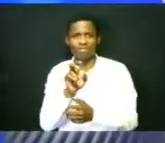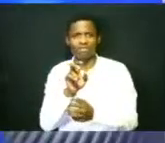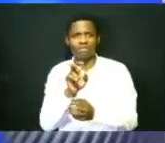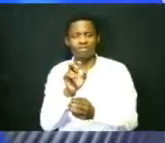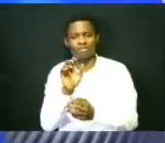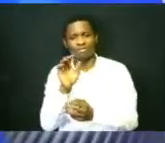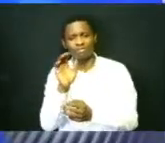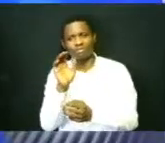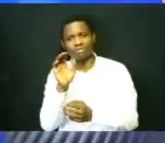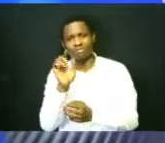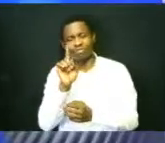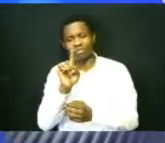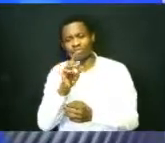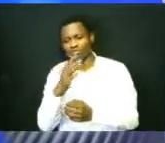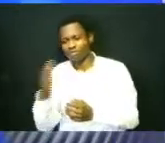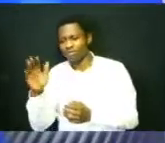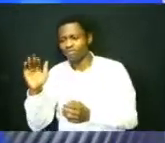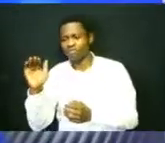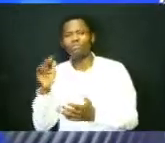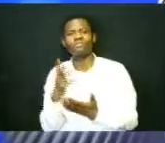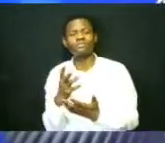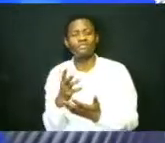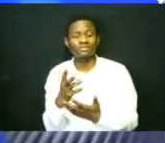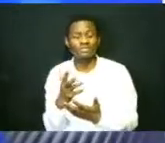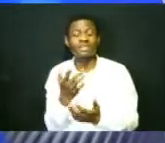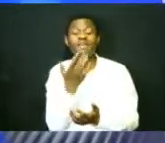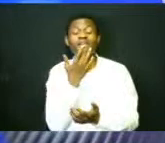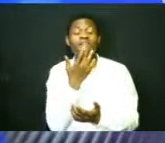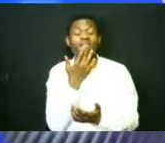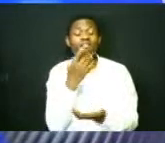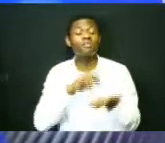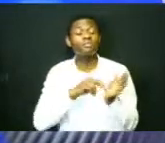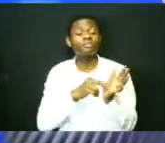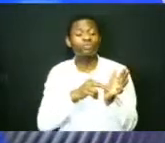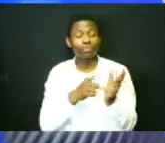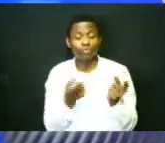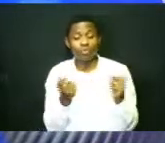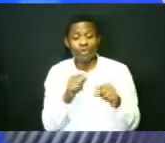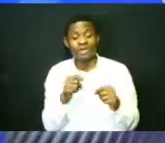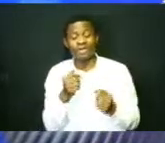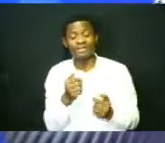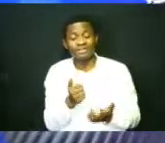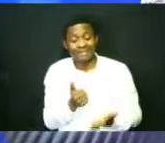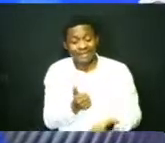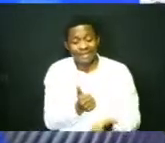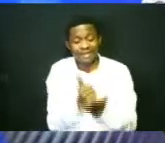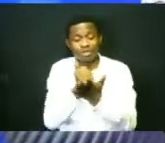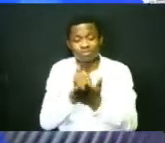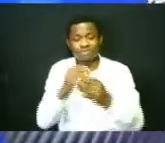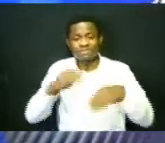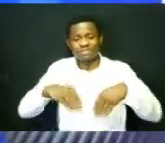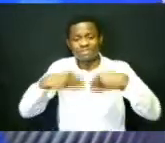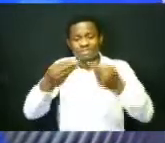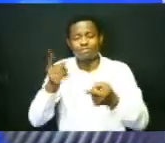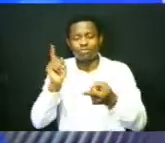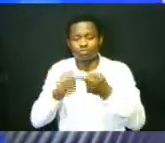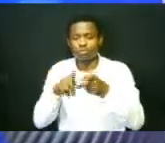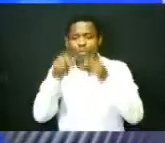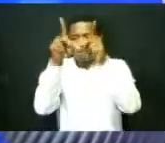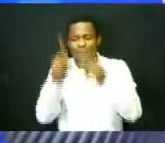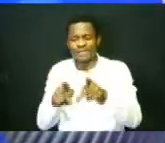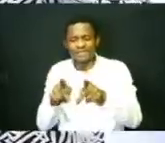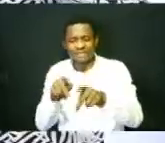Favor is when help is made available unto a man at a time and from a place he least expected.